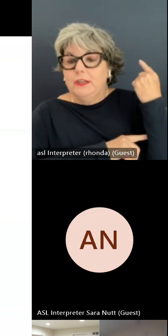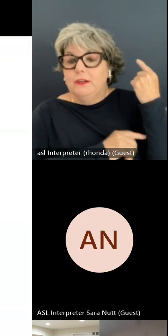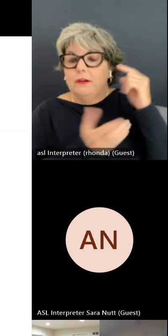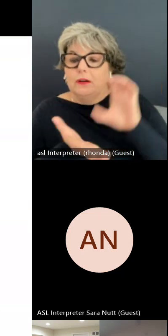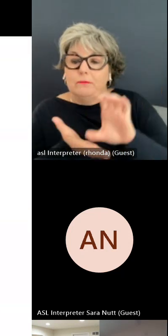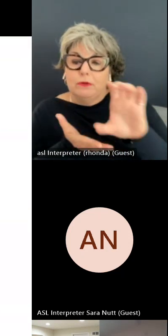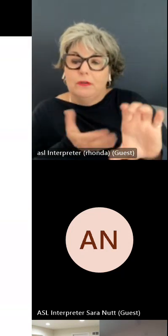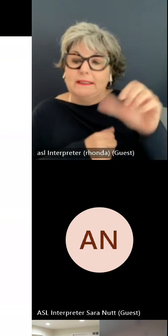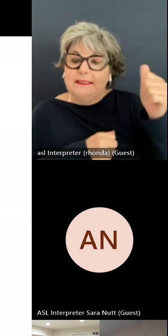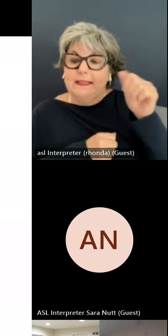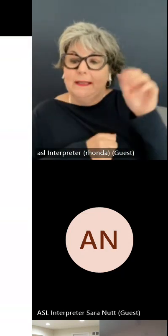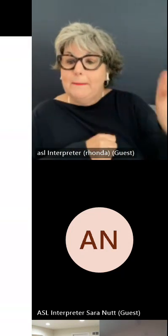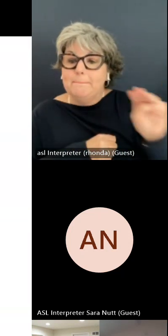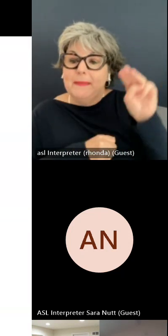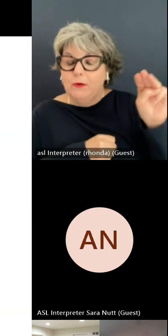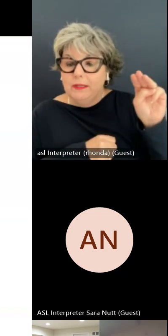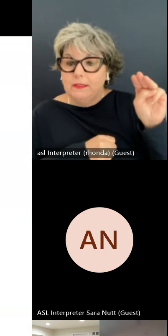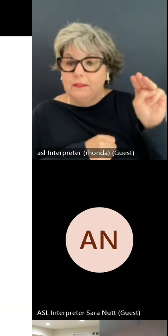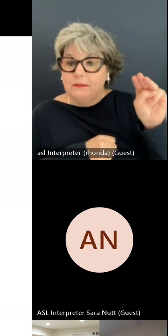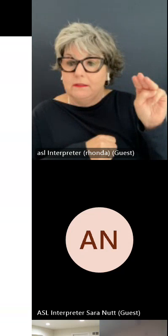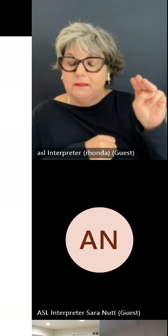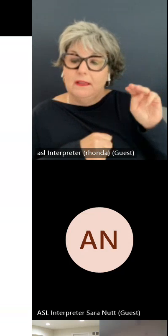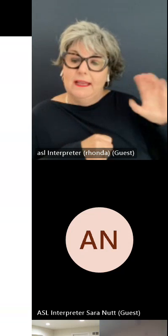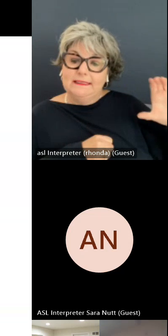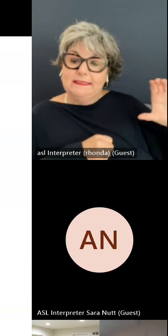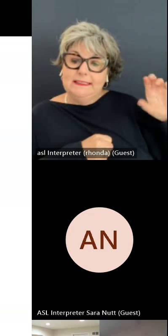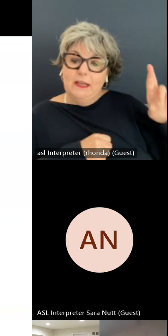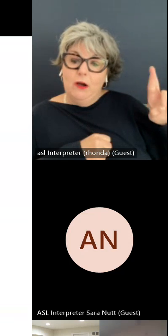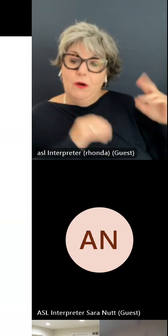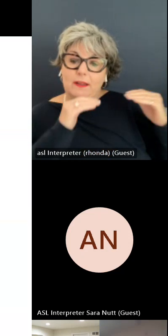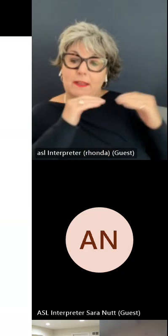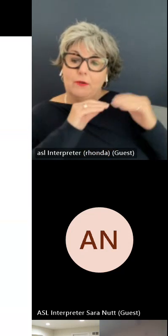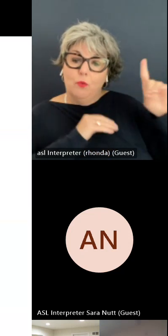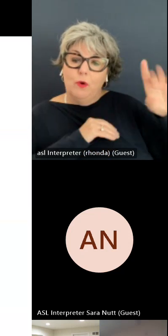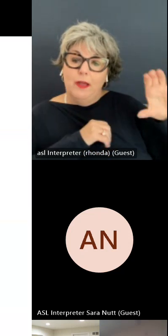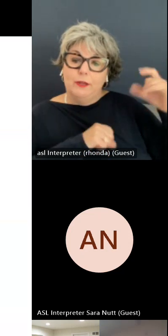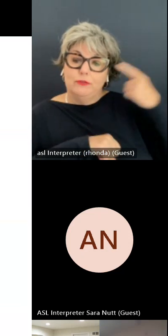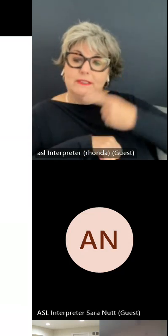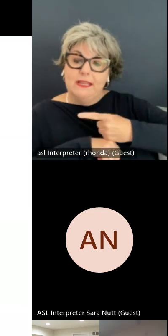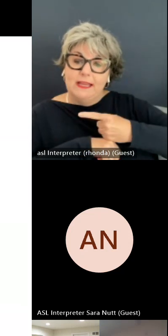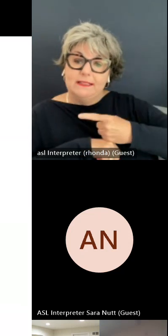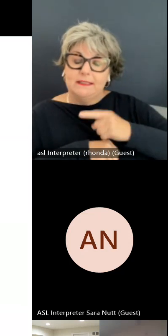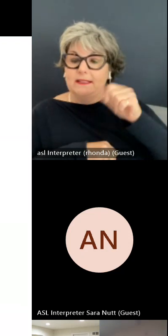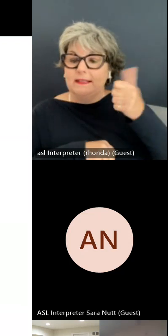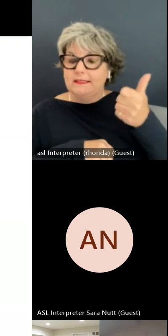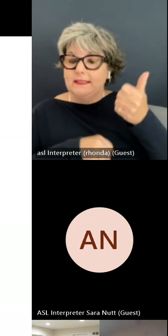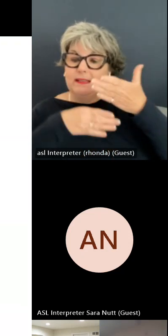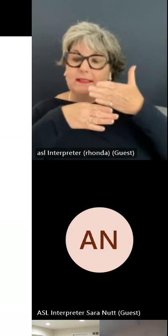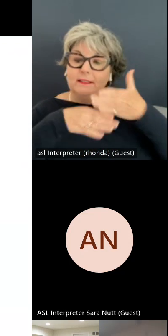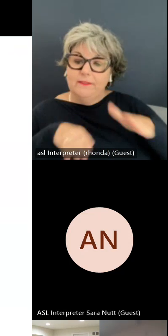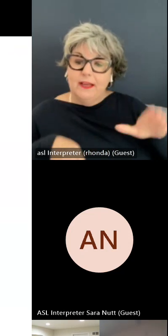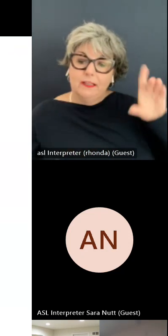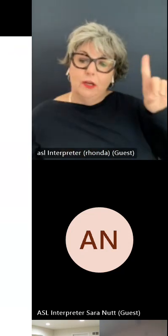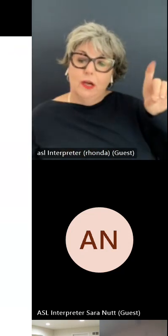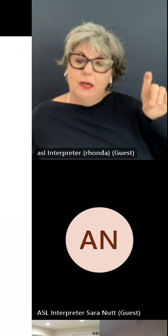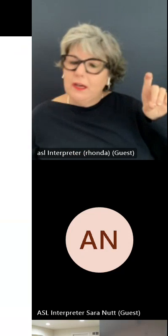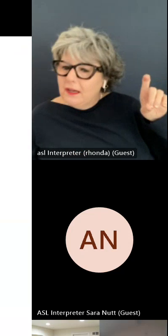appropriated $10 million, and then there's a CR for 100 days, you take 10 divided by